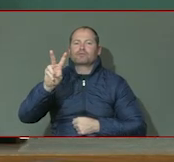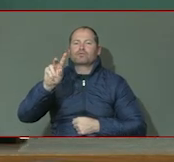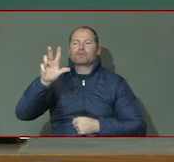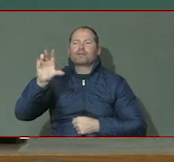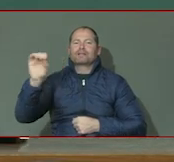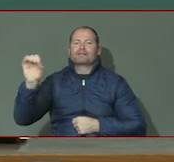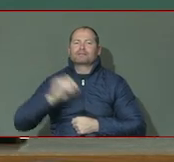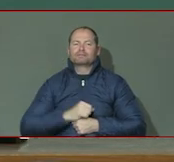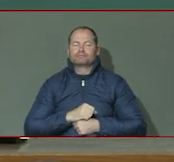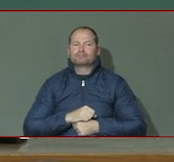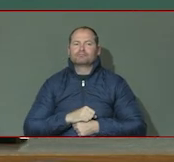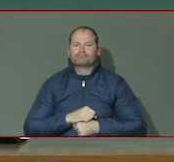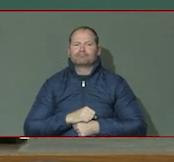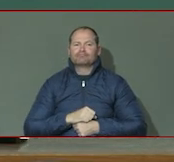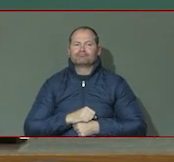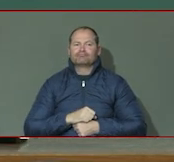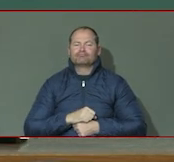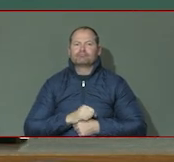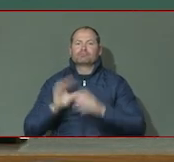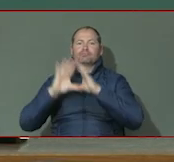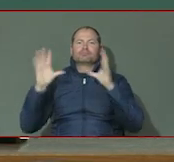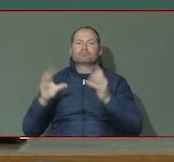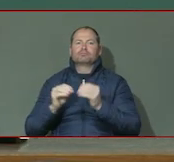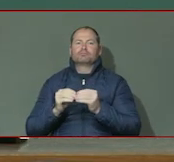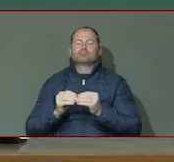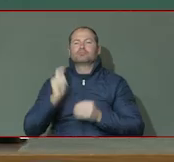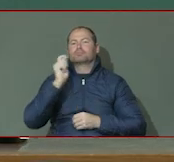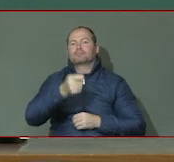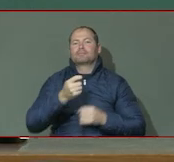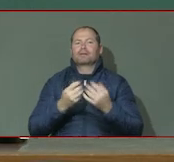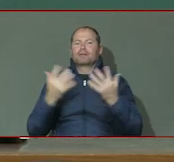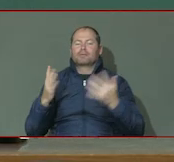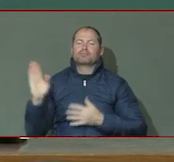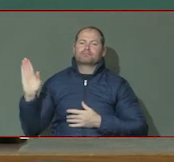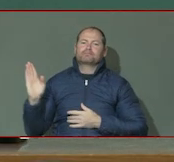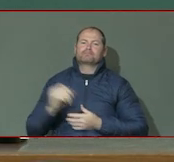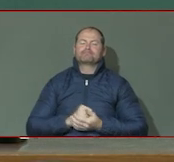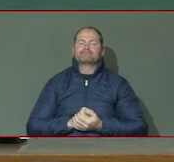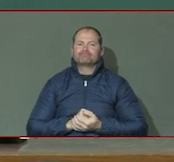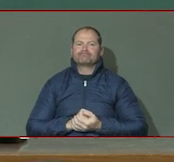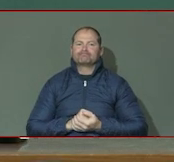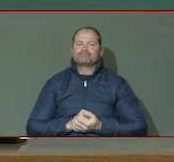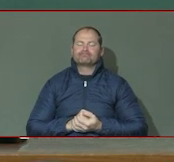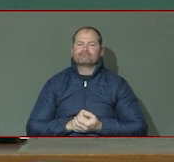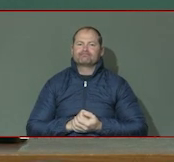252,800. So in total we paid 442,800.